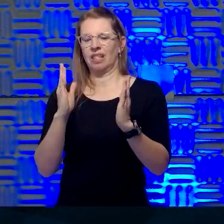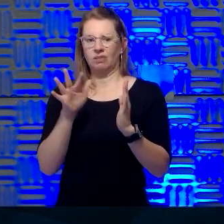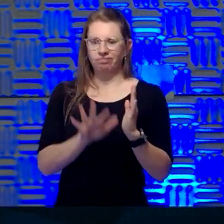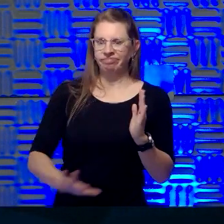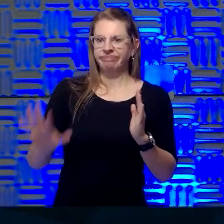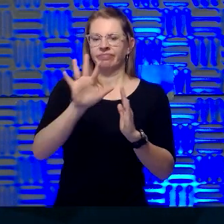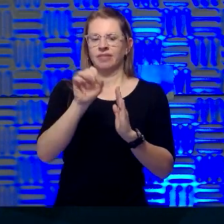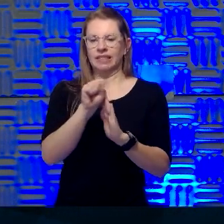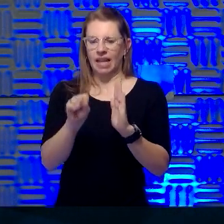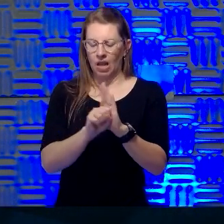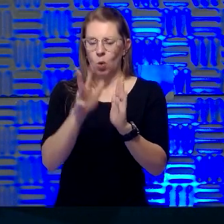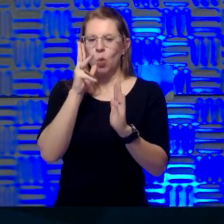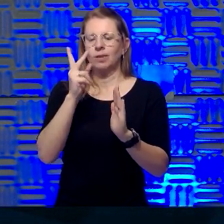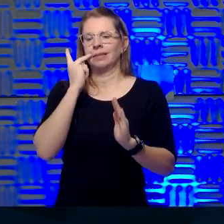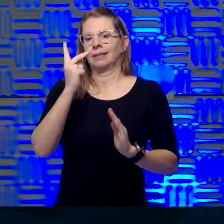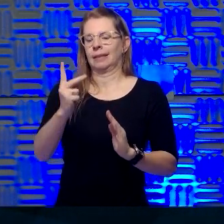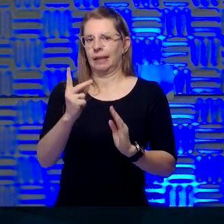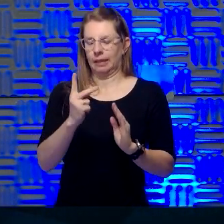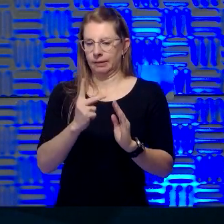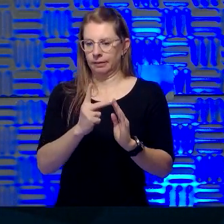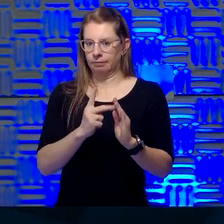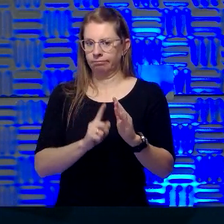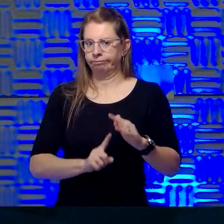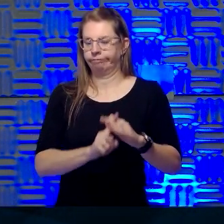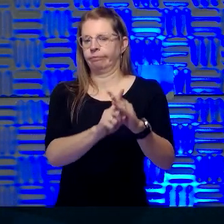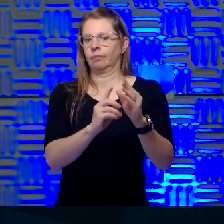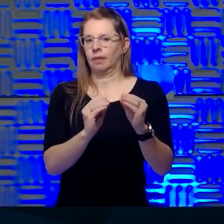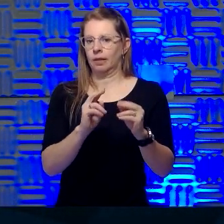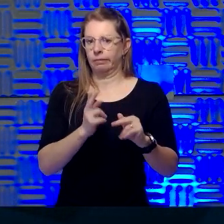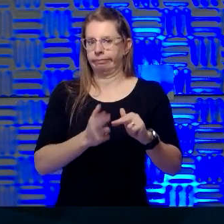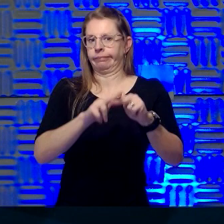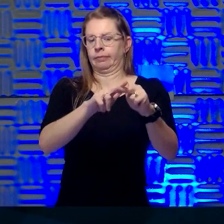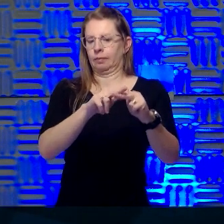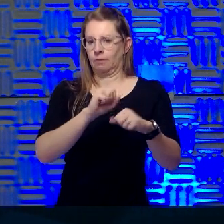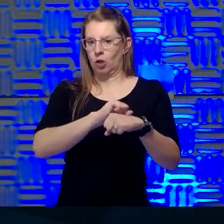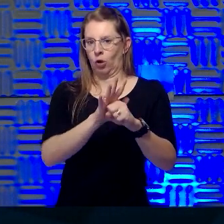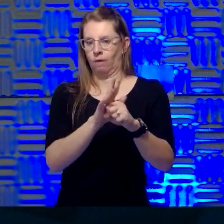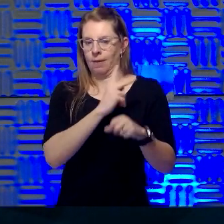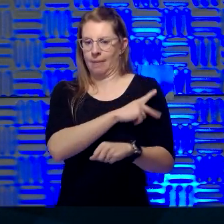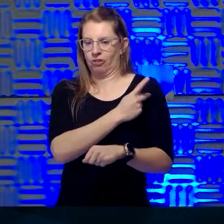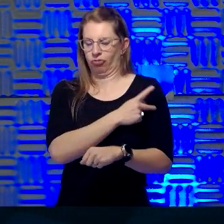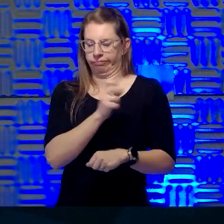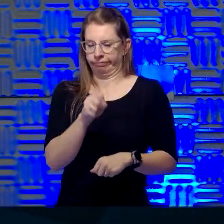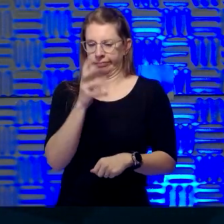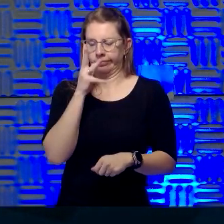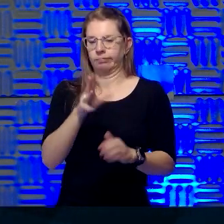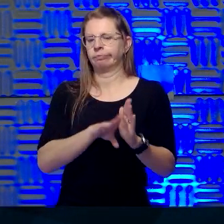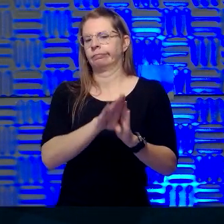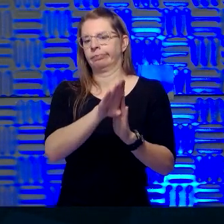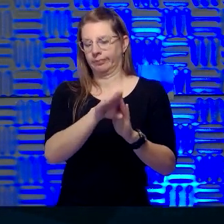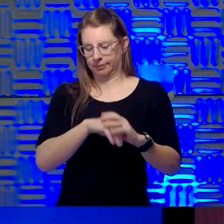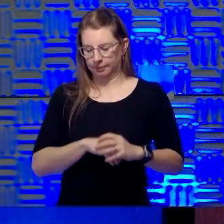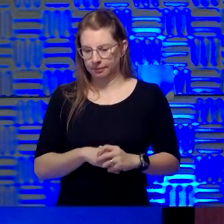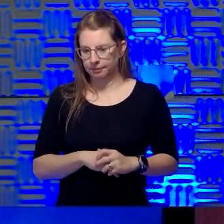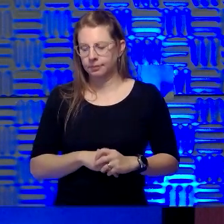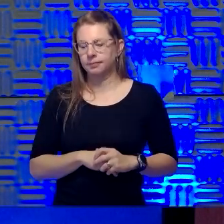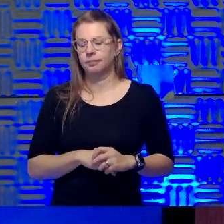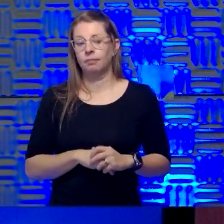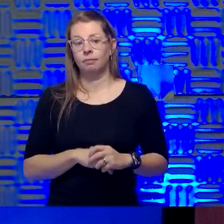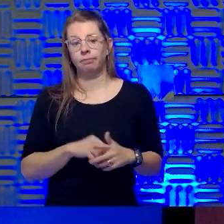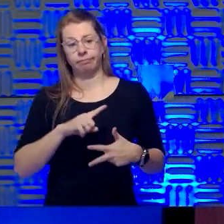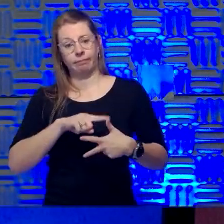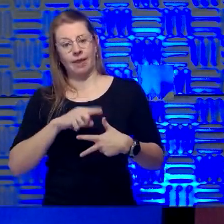definitely going to see a resurgence in numbers of COVID patients throughout the state. And